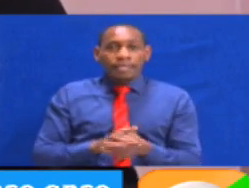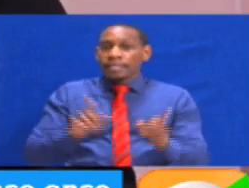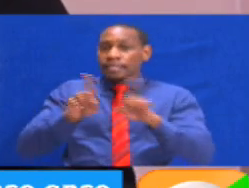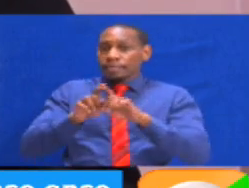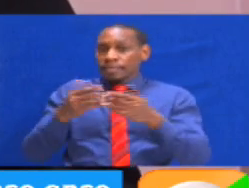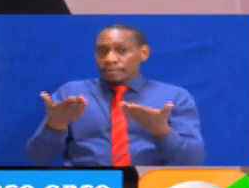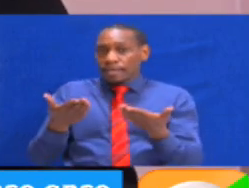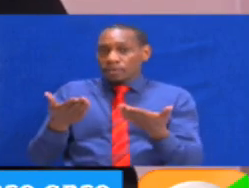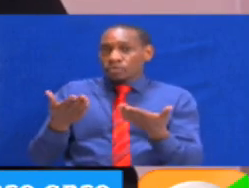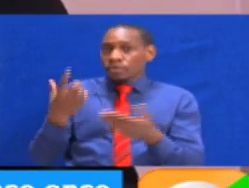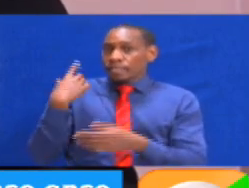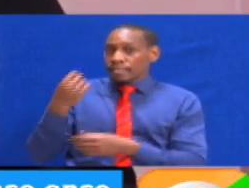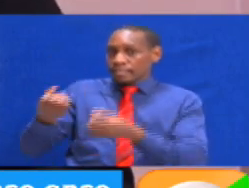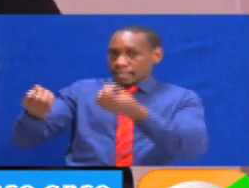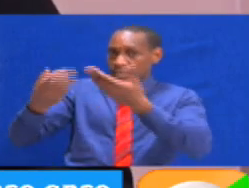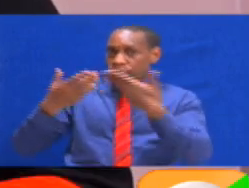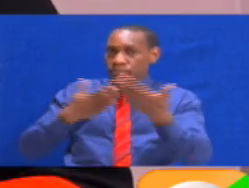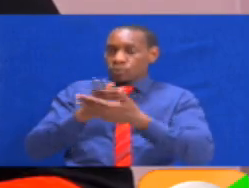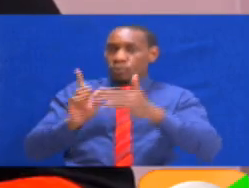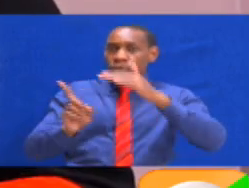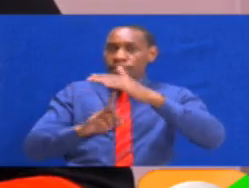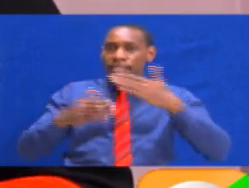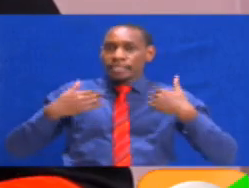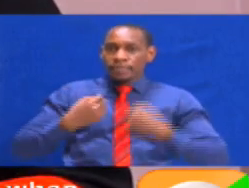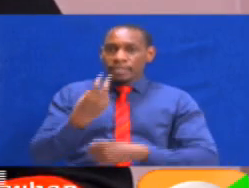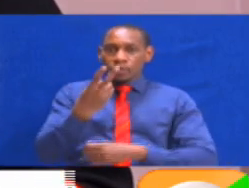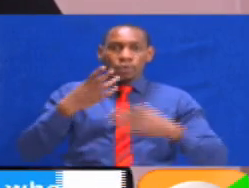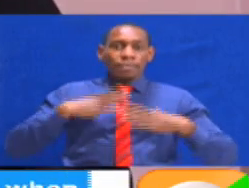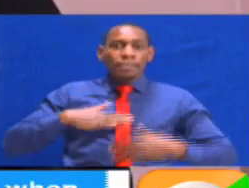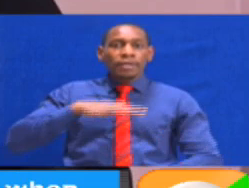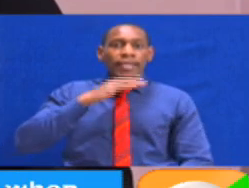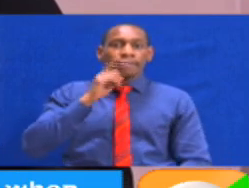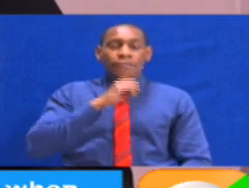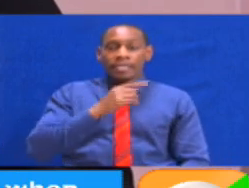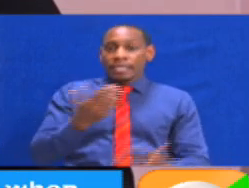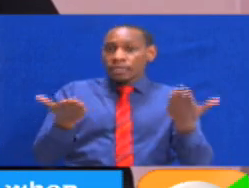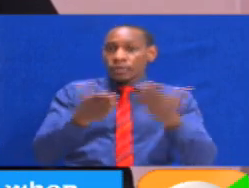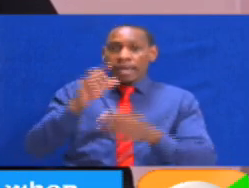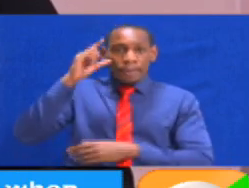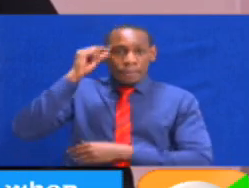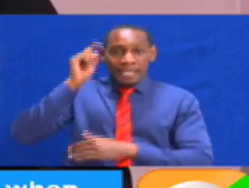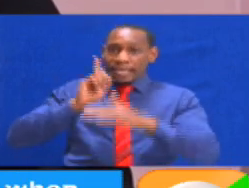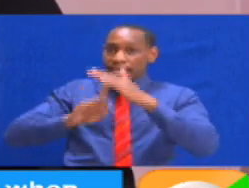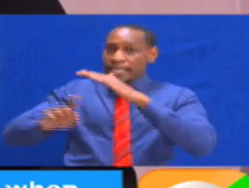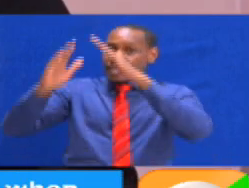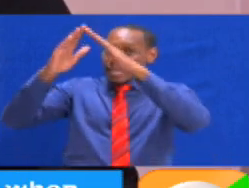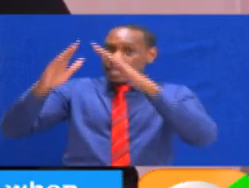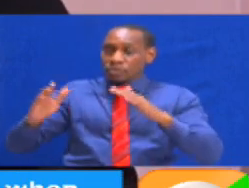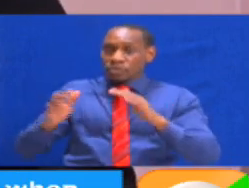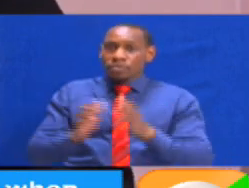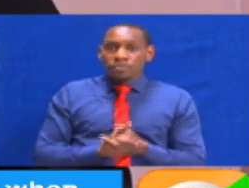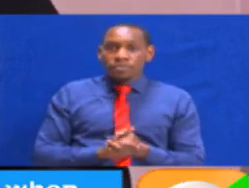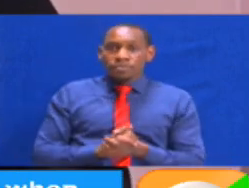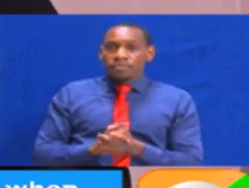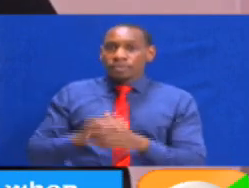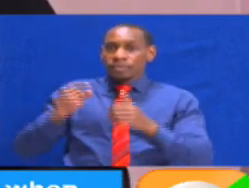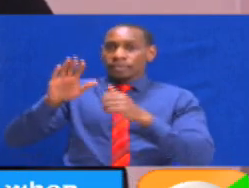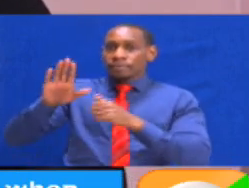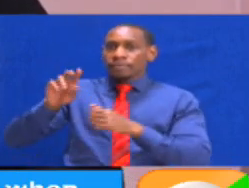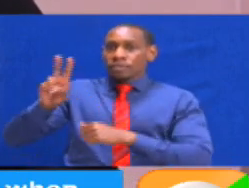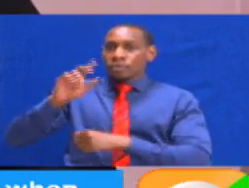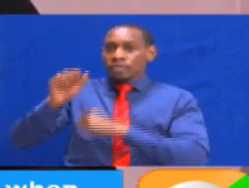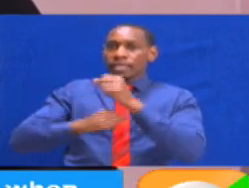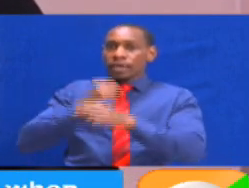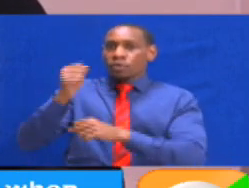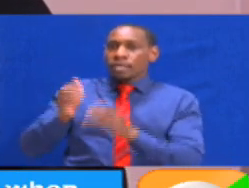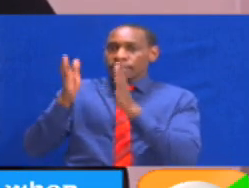how yesterday we were told by the Ministry of Health that there were two people who died in Mombasa at home. Mm-hmm. I think a 62-year-old person and